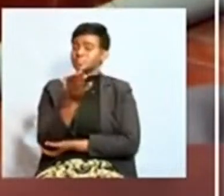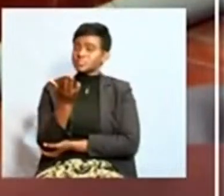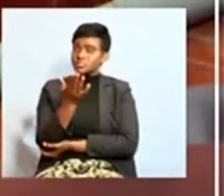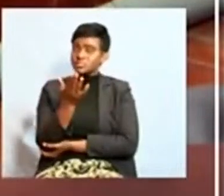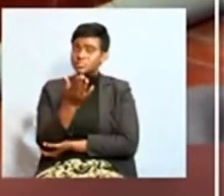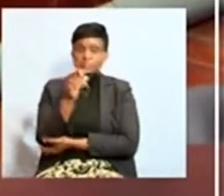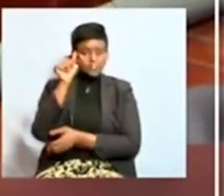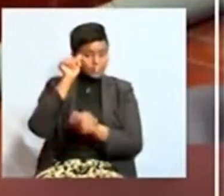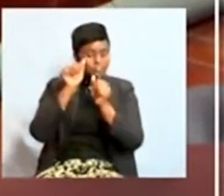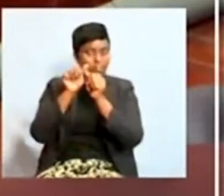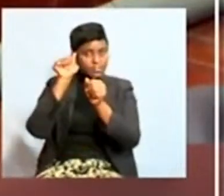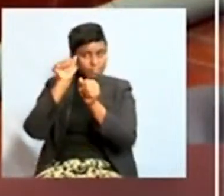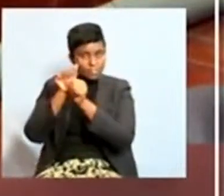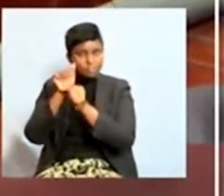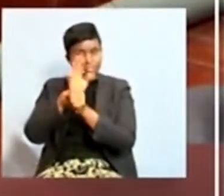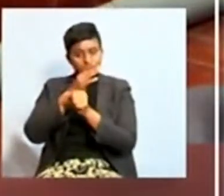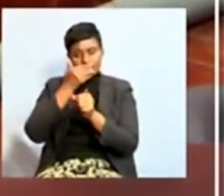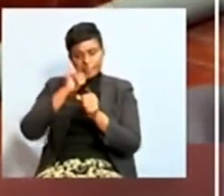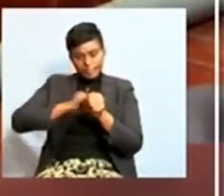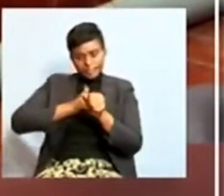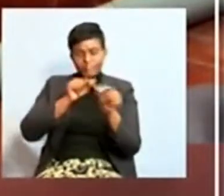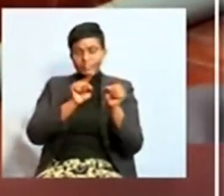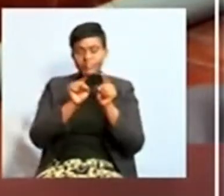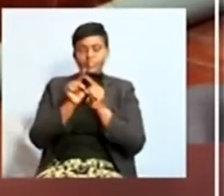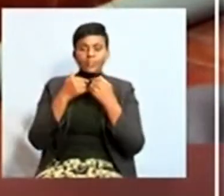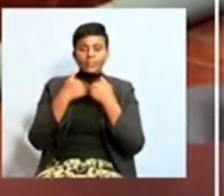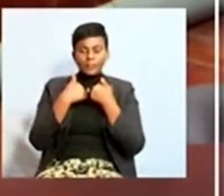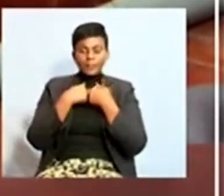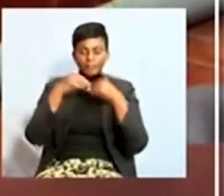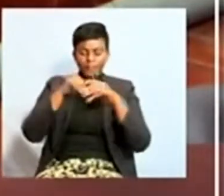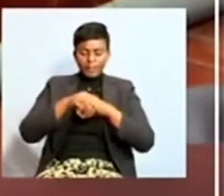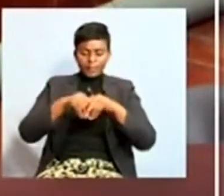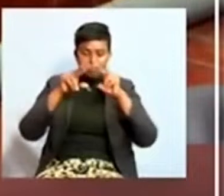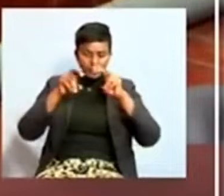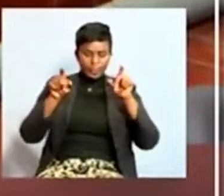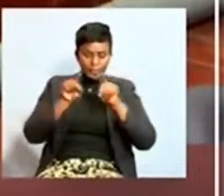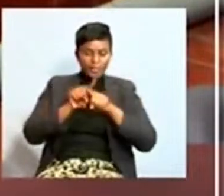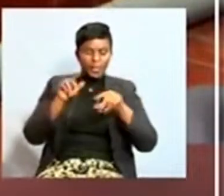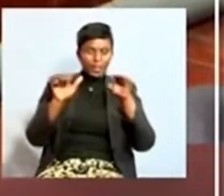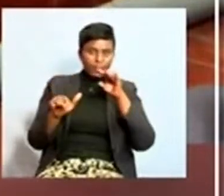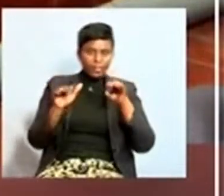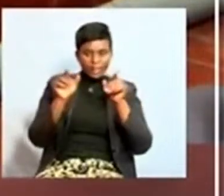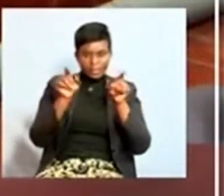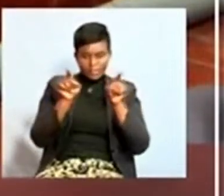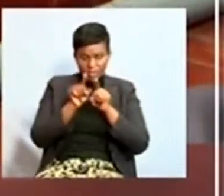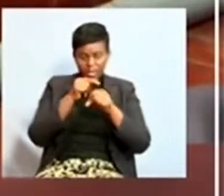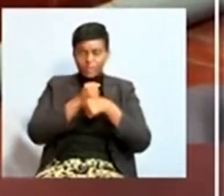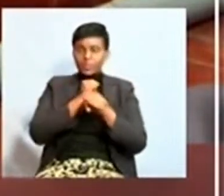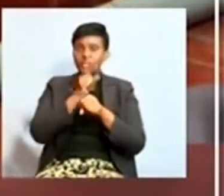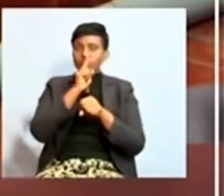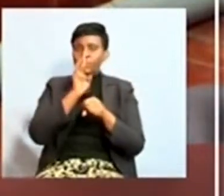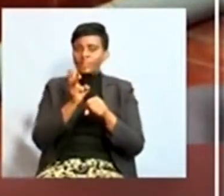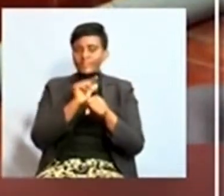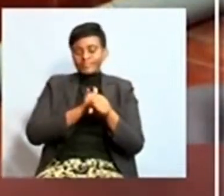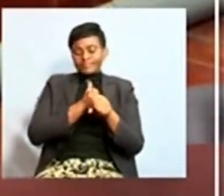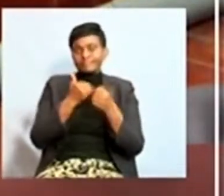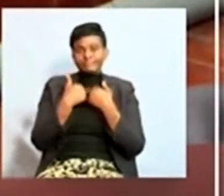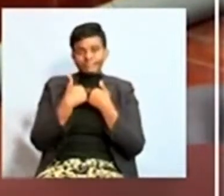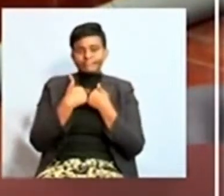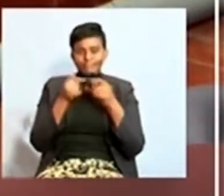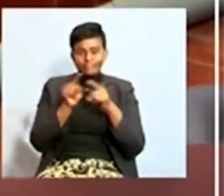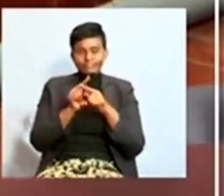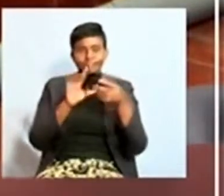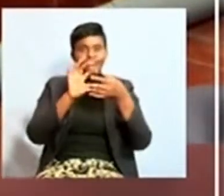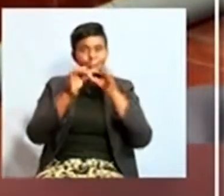the agreement, we must also have internal checks and balances to ensure that we are actually